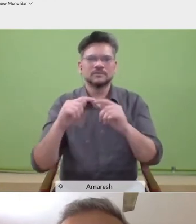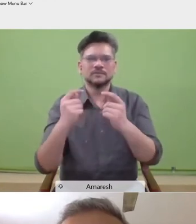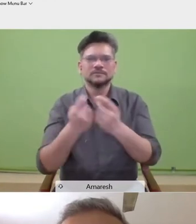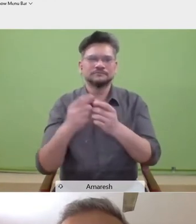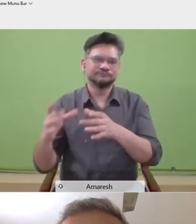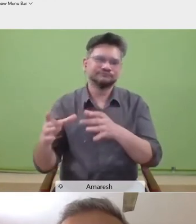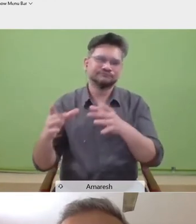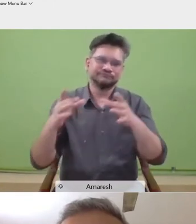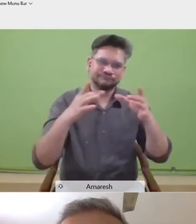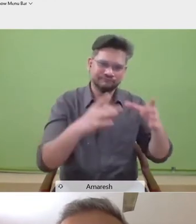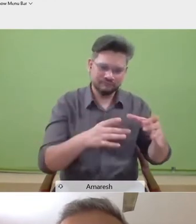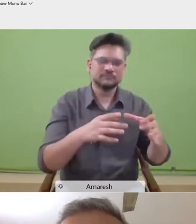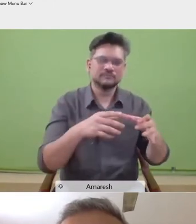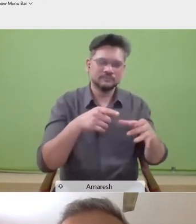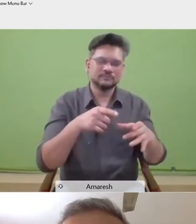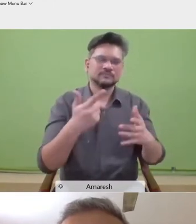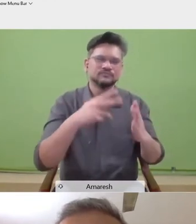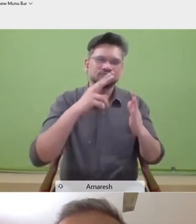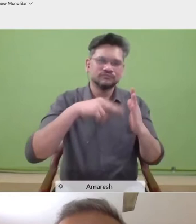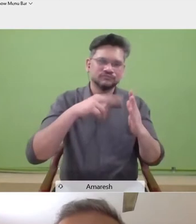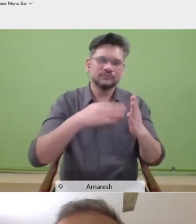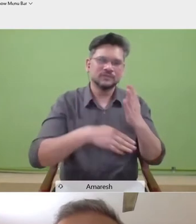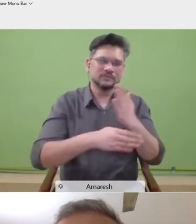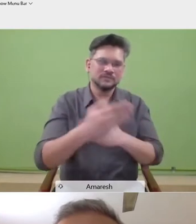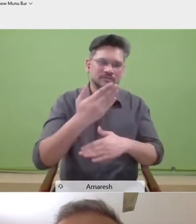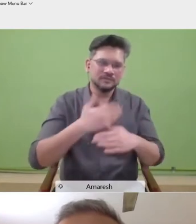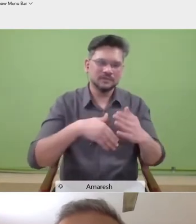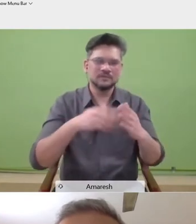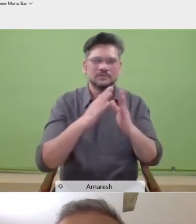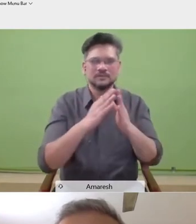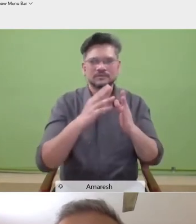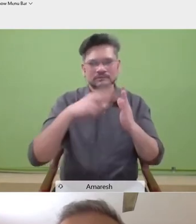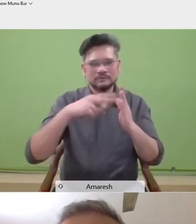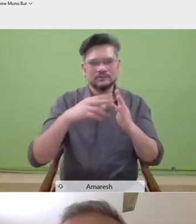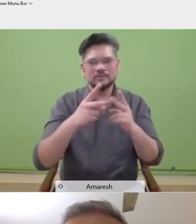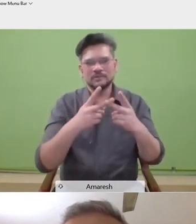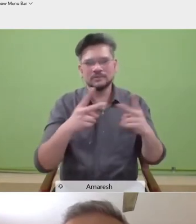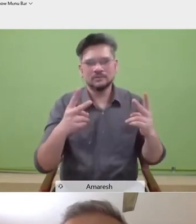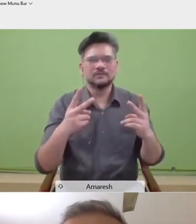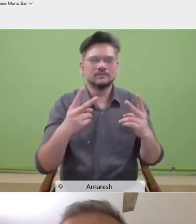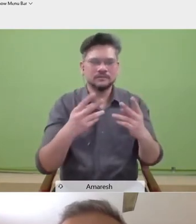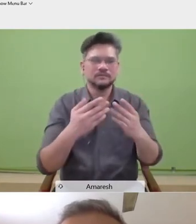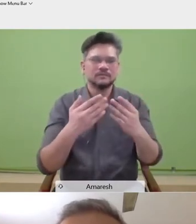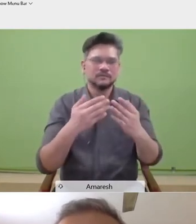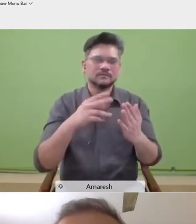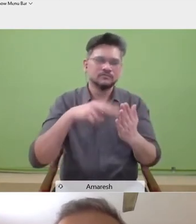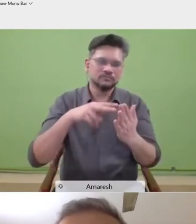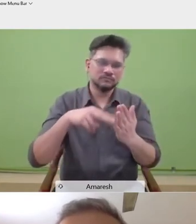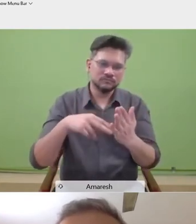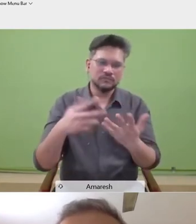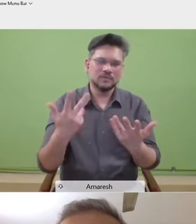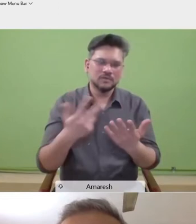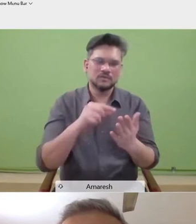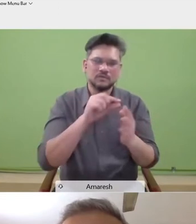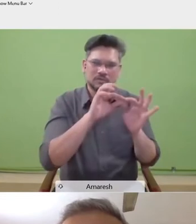on disability studies uh bring critical attacks and then read line by line sometimes sentence by